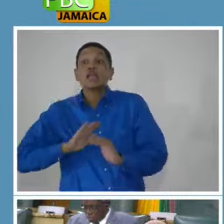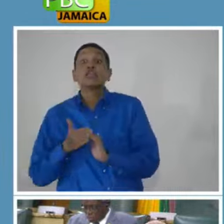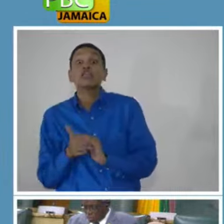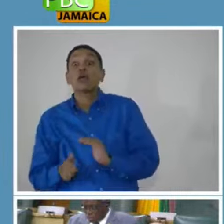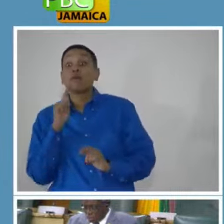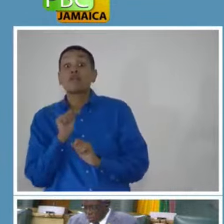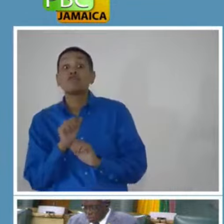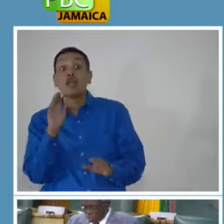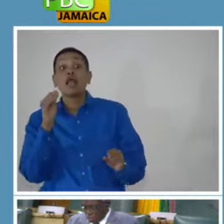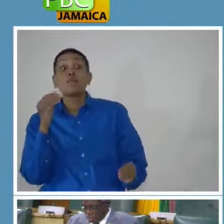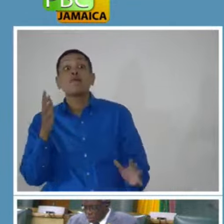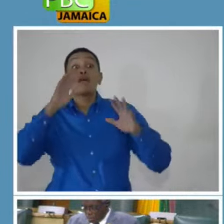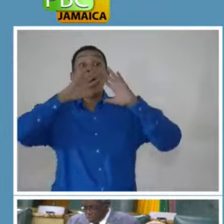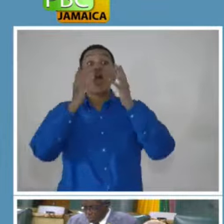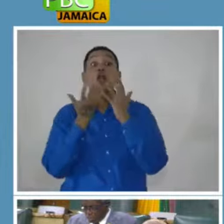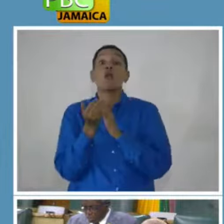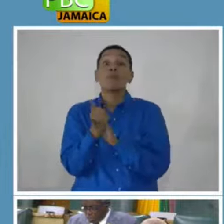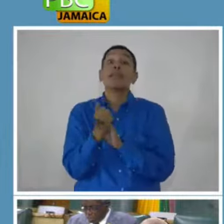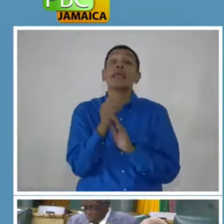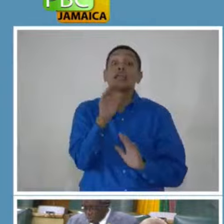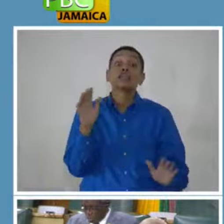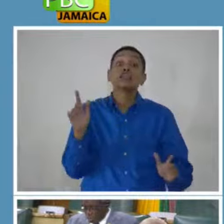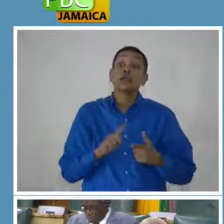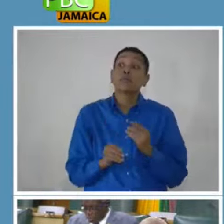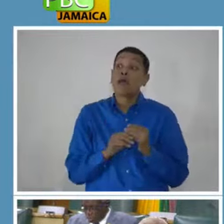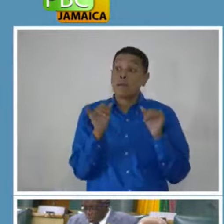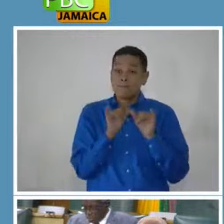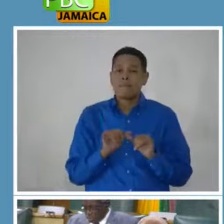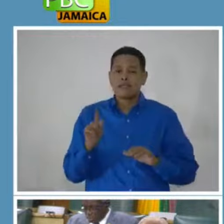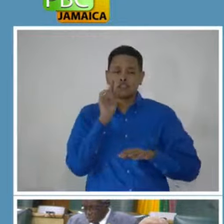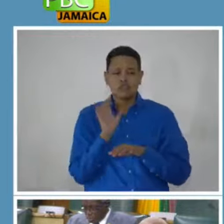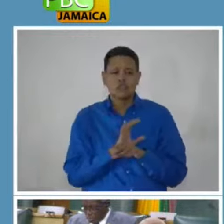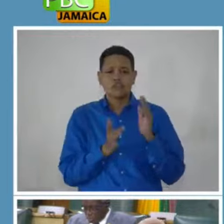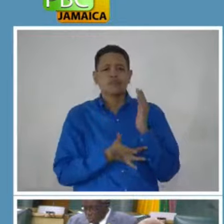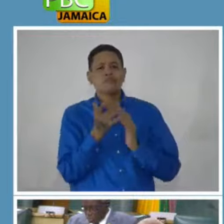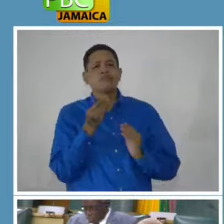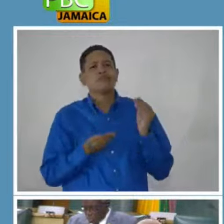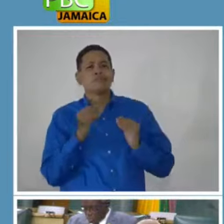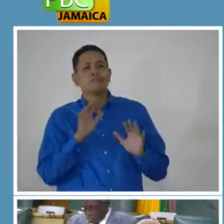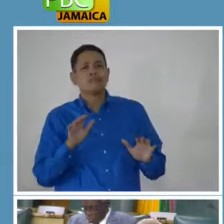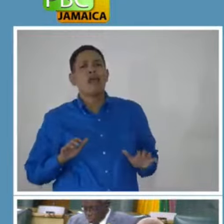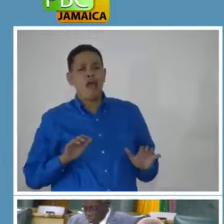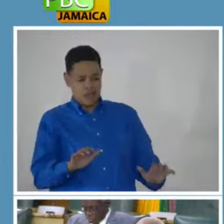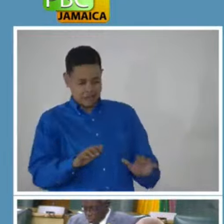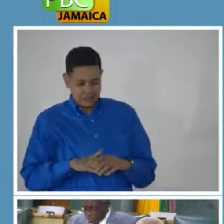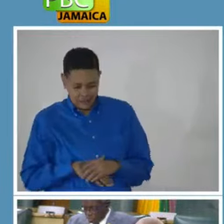has provided global leadership on measuring digital economic activity.